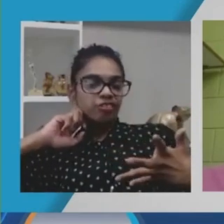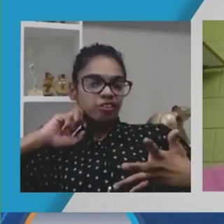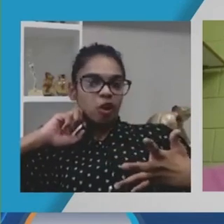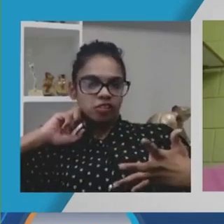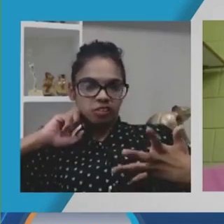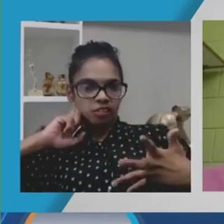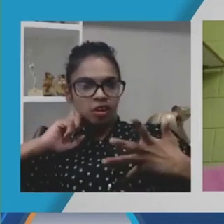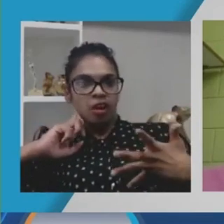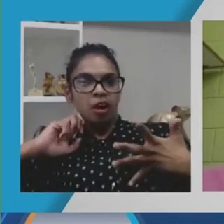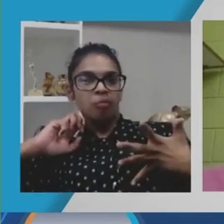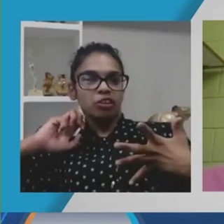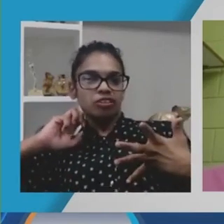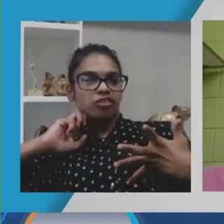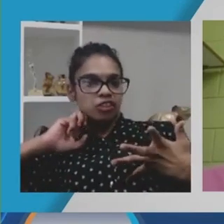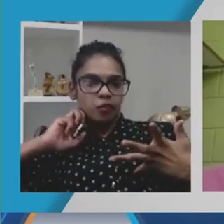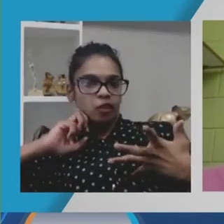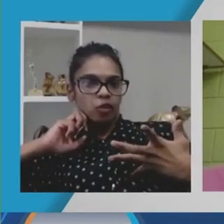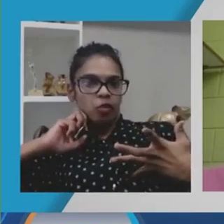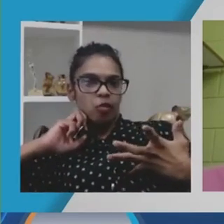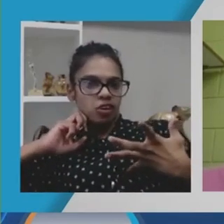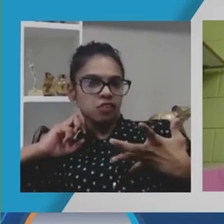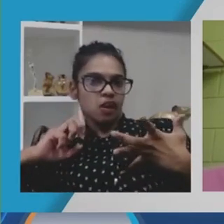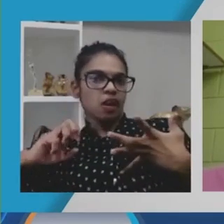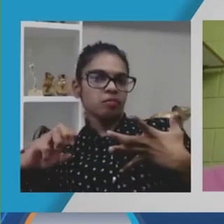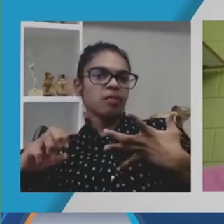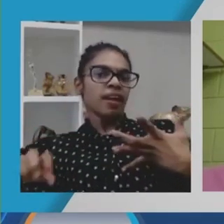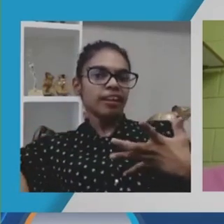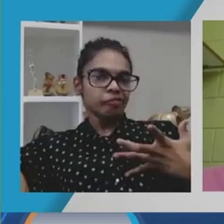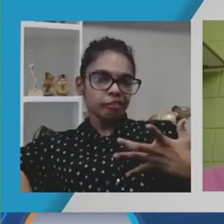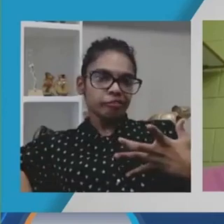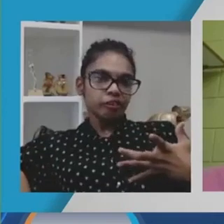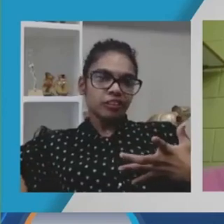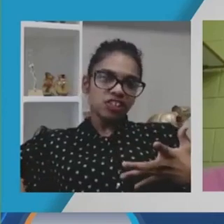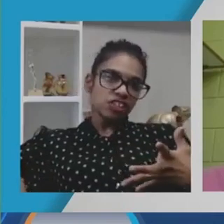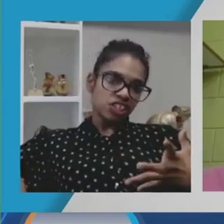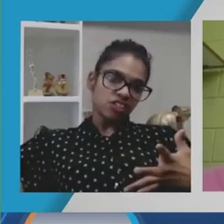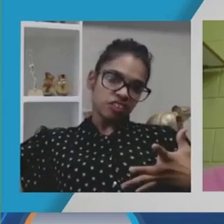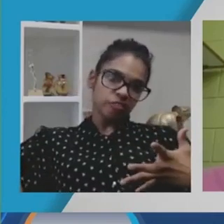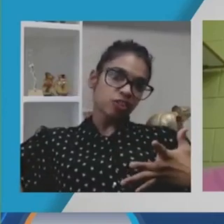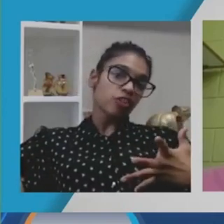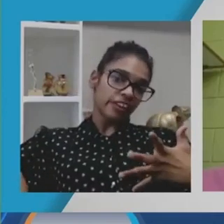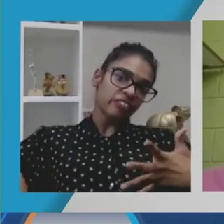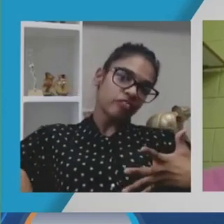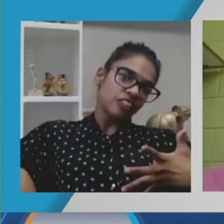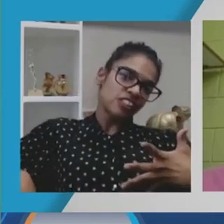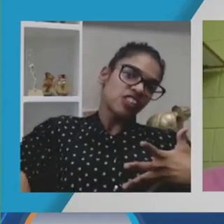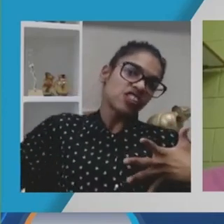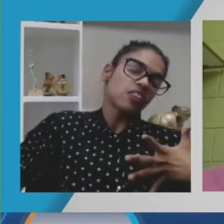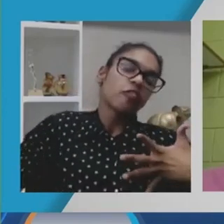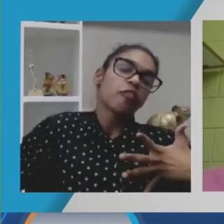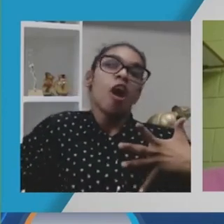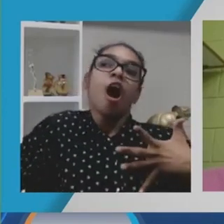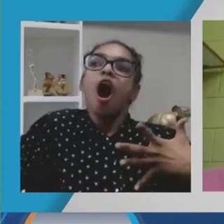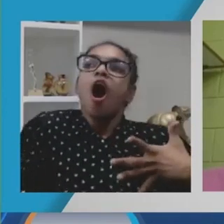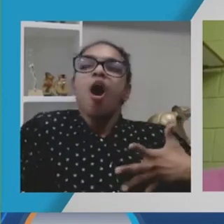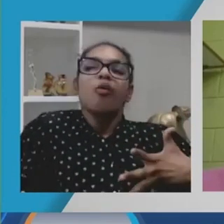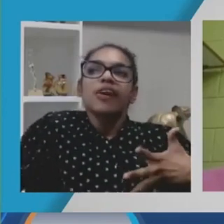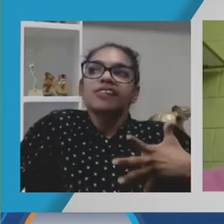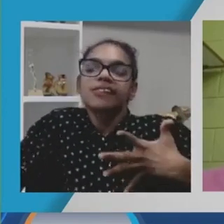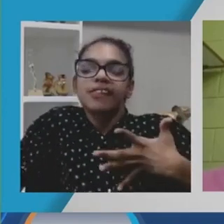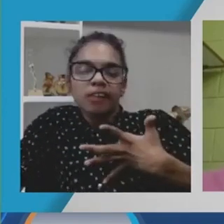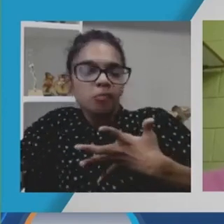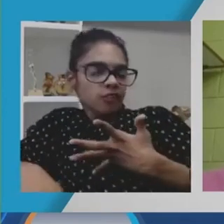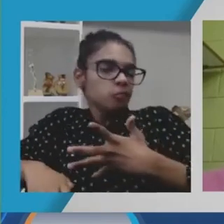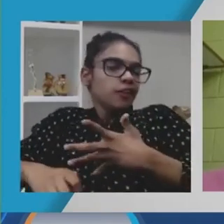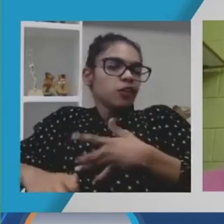of 300,000 multi-trust fund was given for this initiative, was granted for this initiative. How